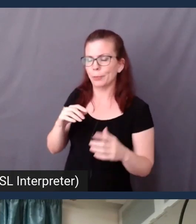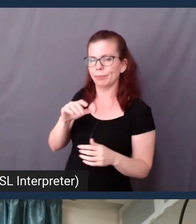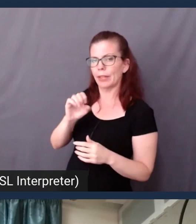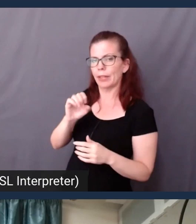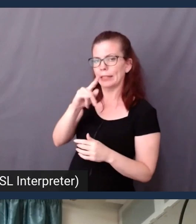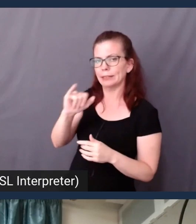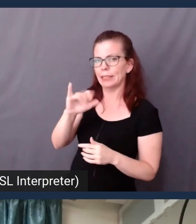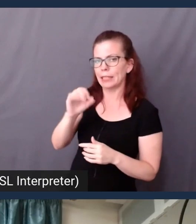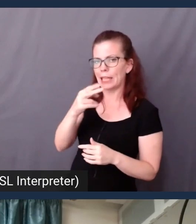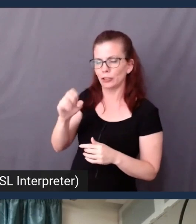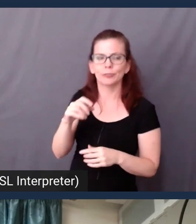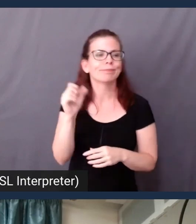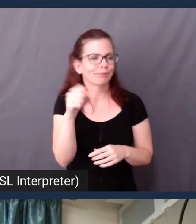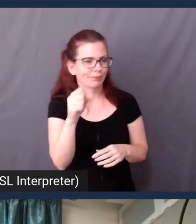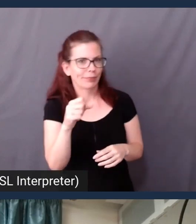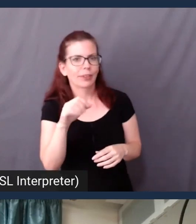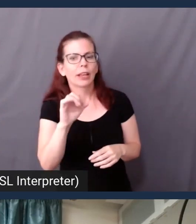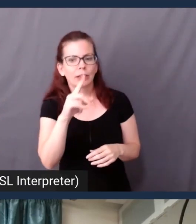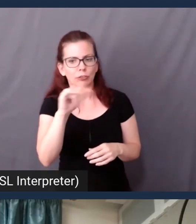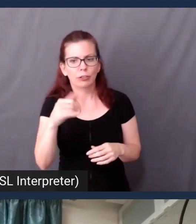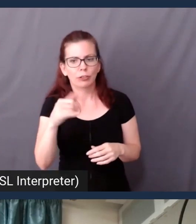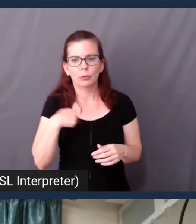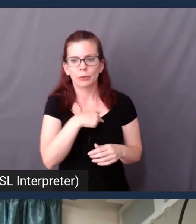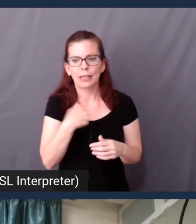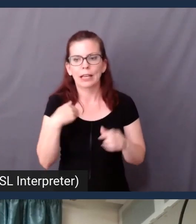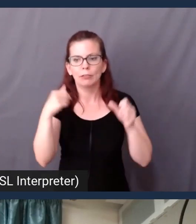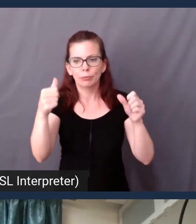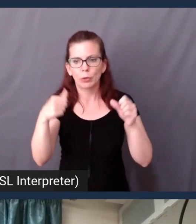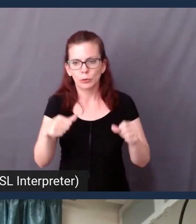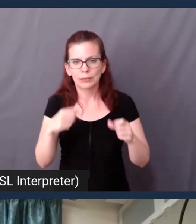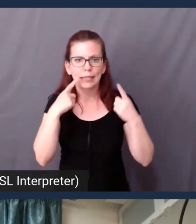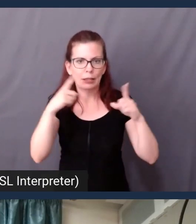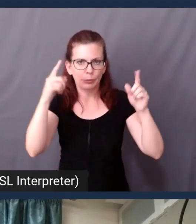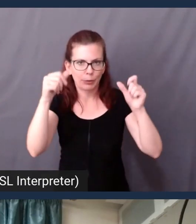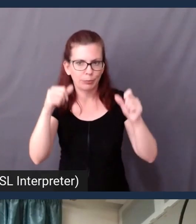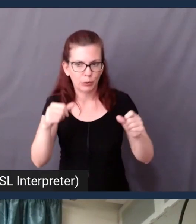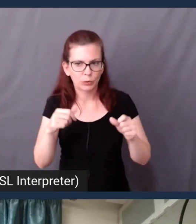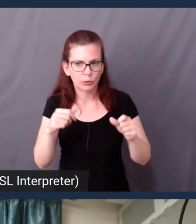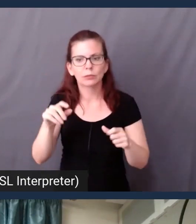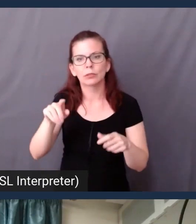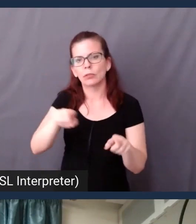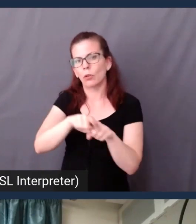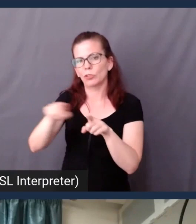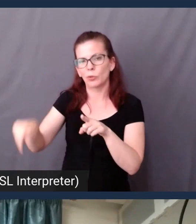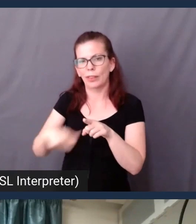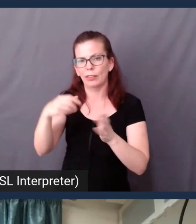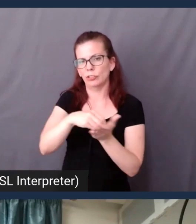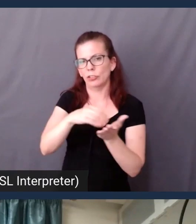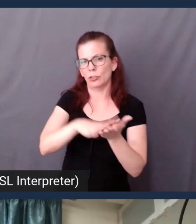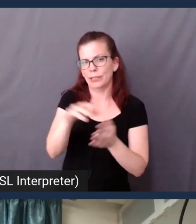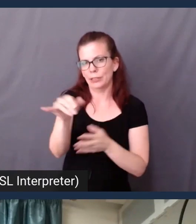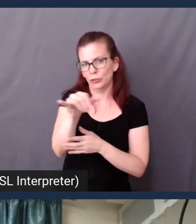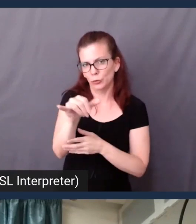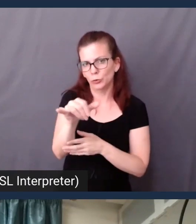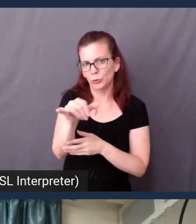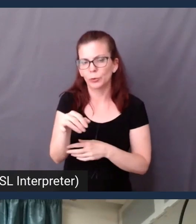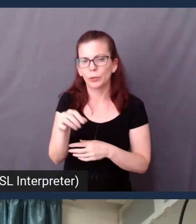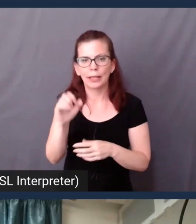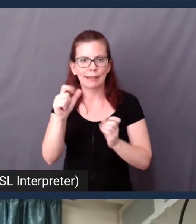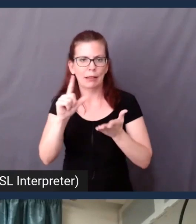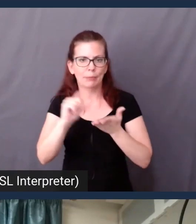ElastiCache. Yes, we have our posts, announcement posts, and we have documentation as well. That we can